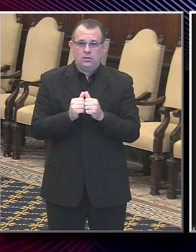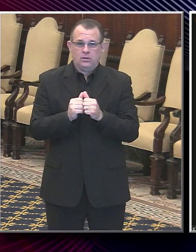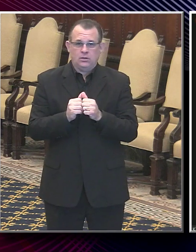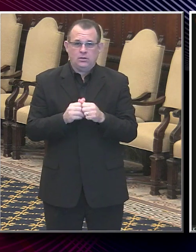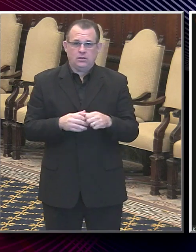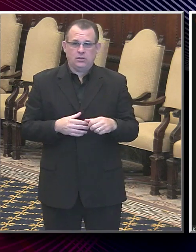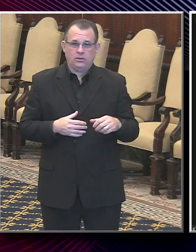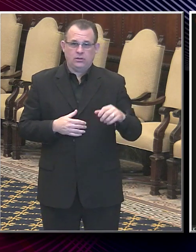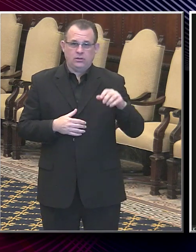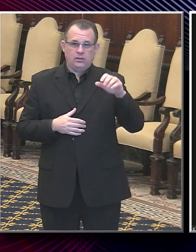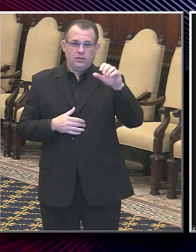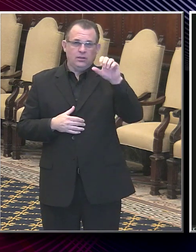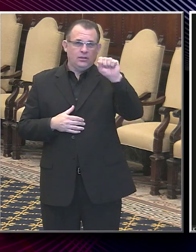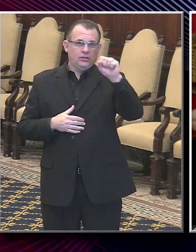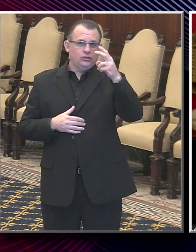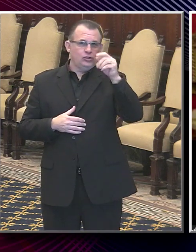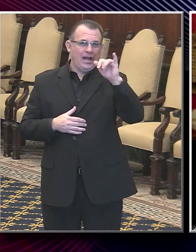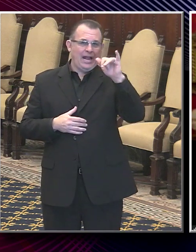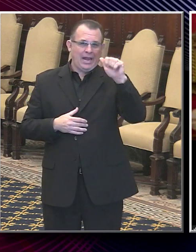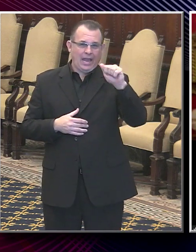Telemundo 62.